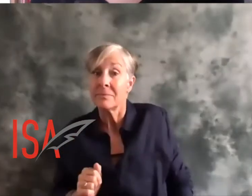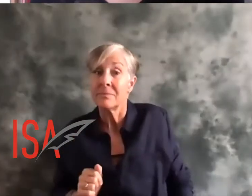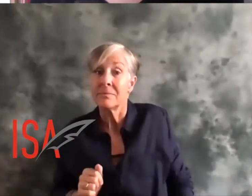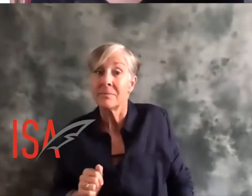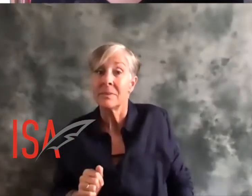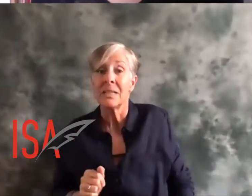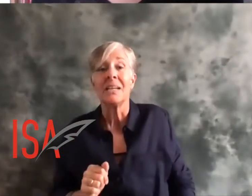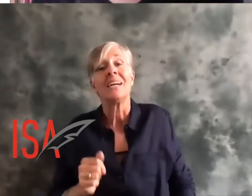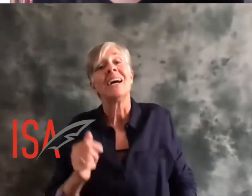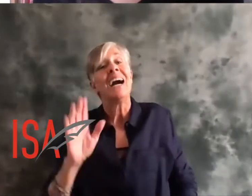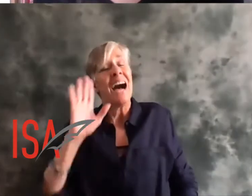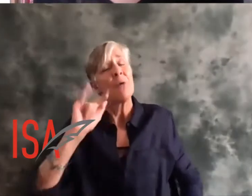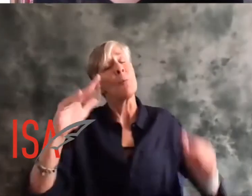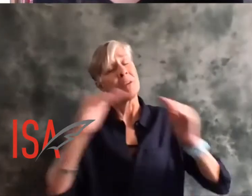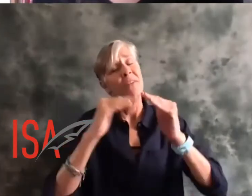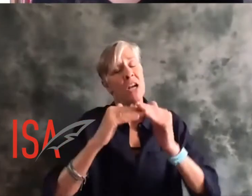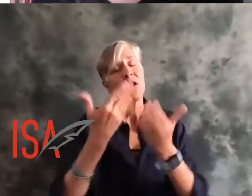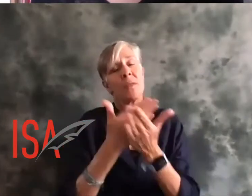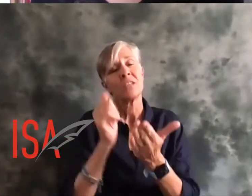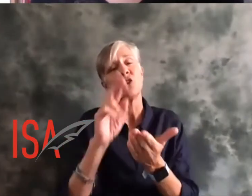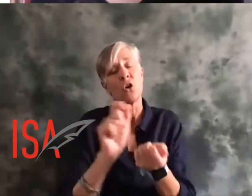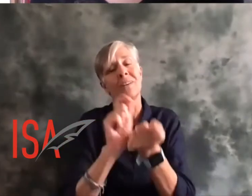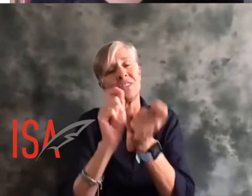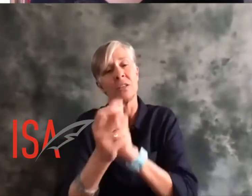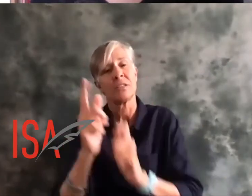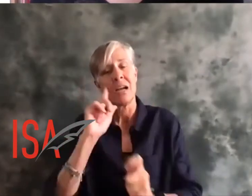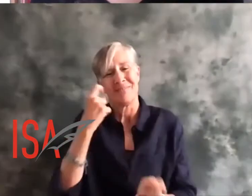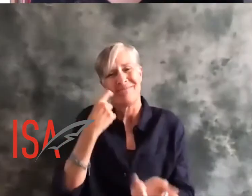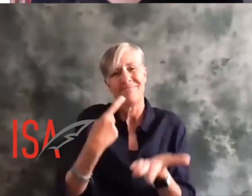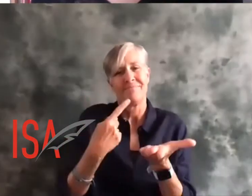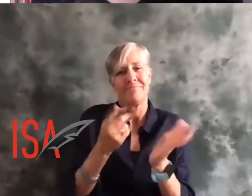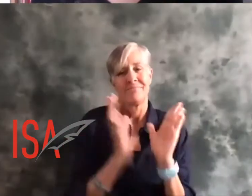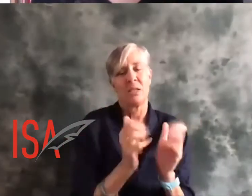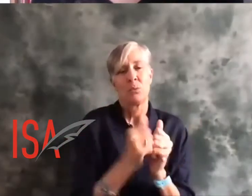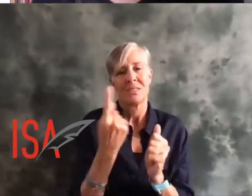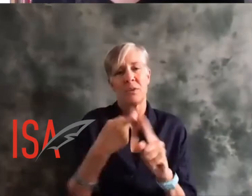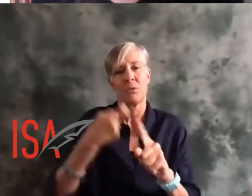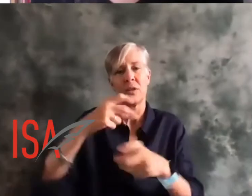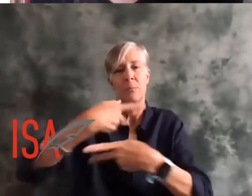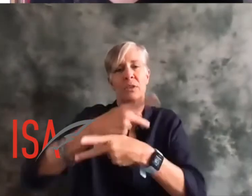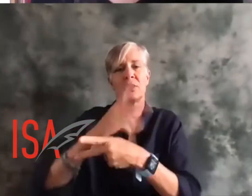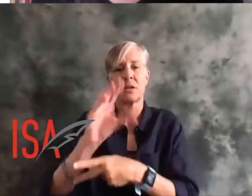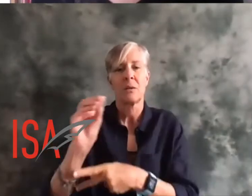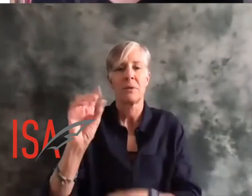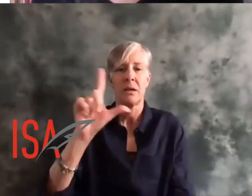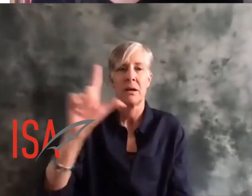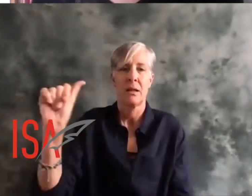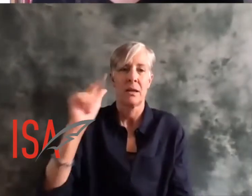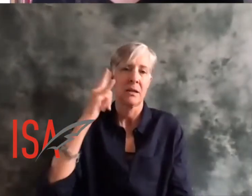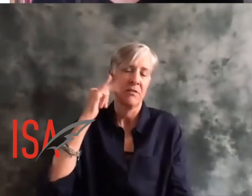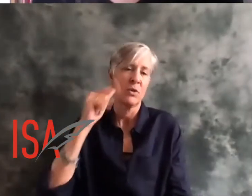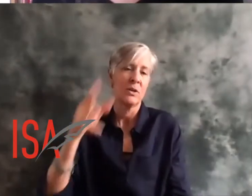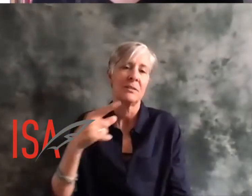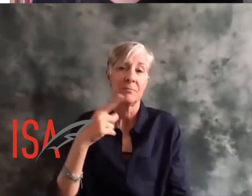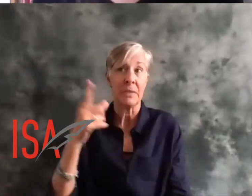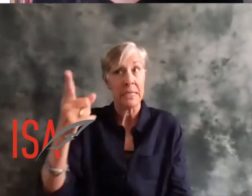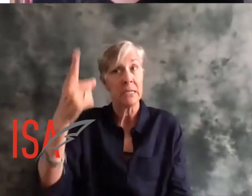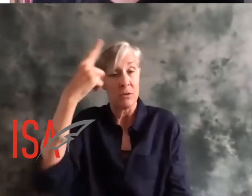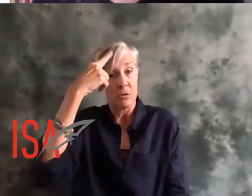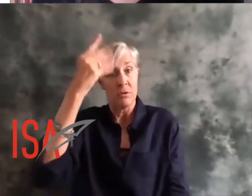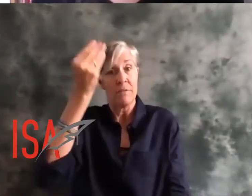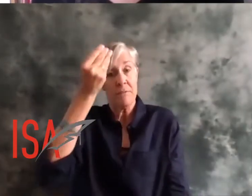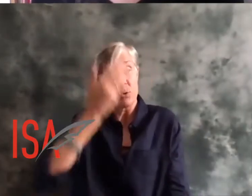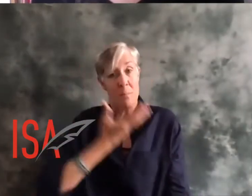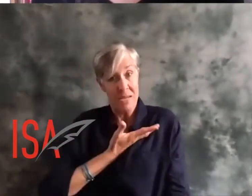fair, things are definitely changing. I was talking to somebody who owns a production company in LA, and he was noting to me that even